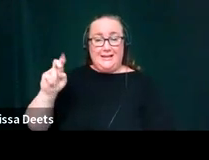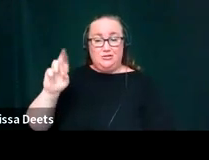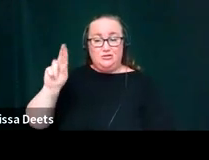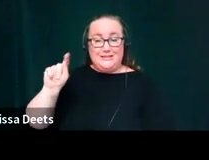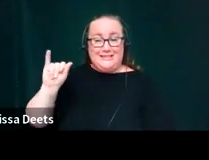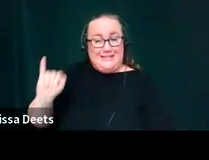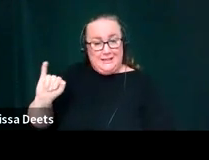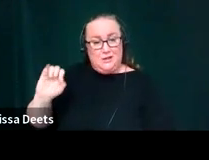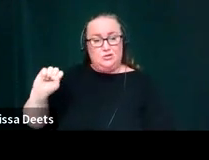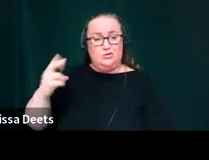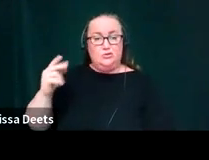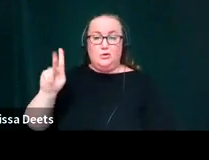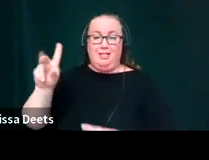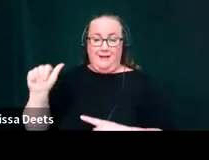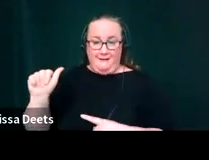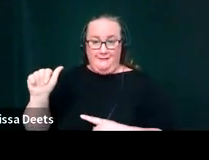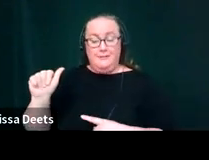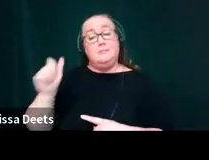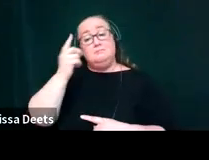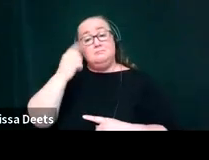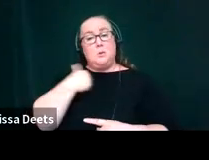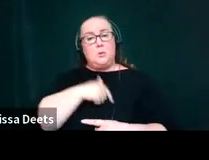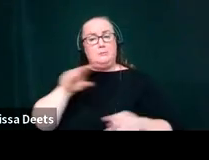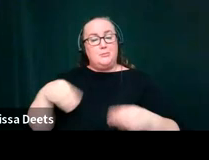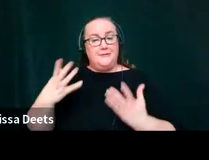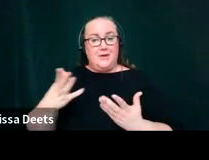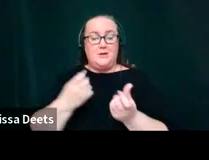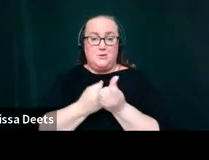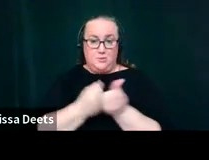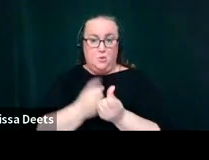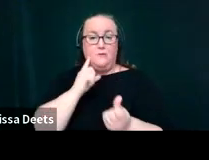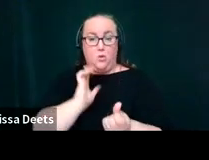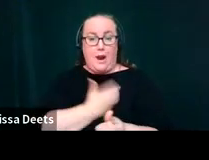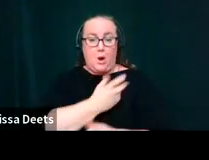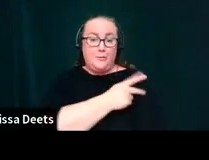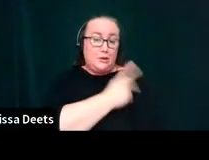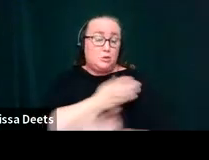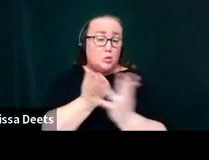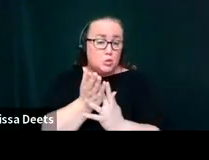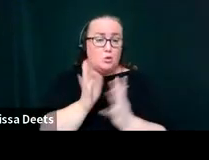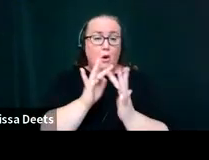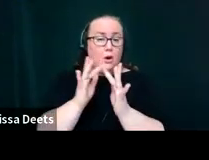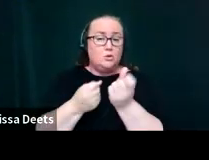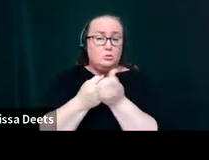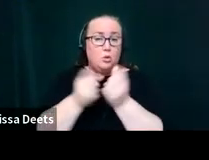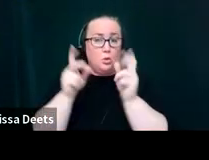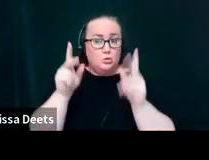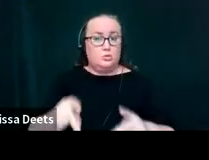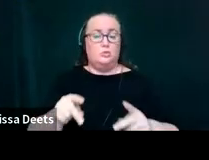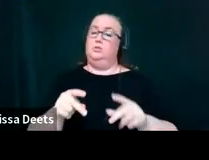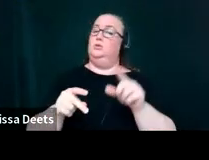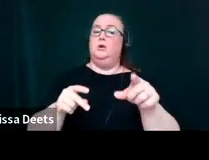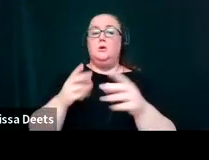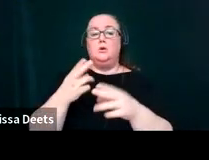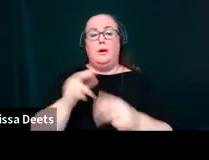we provide support for our patients through our online support group that calls APOP, and it